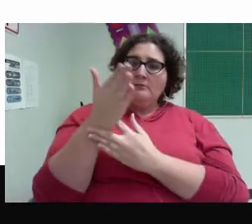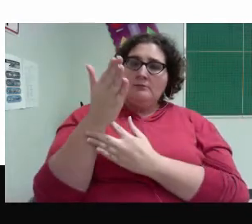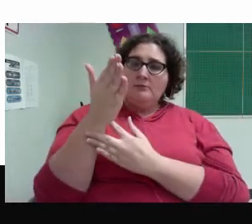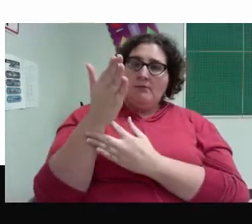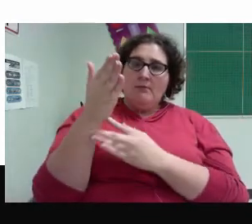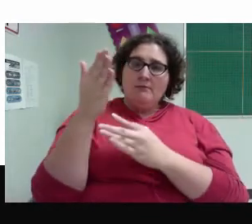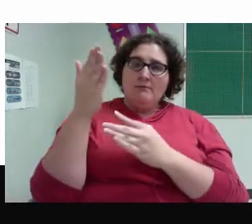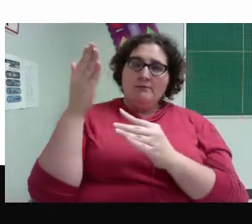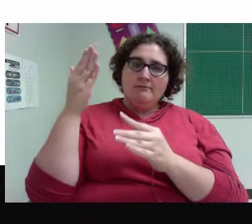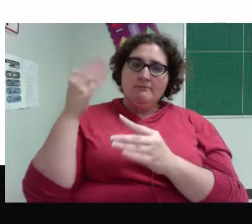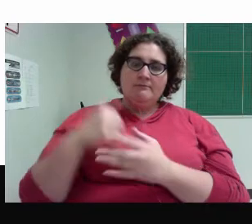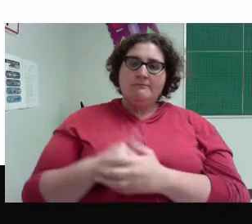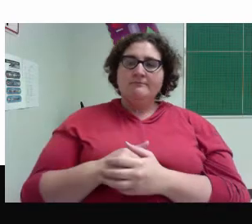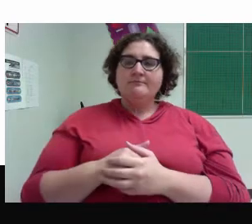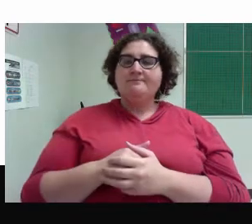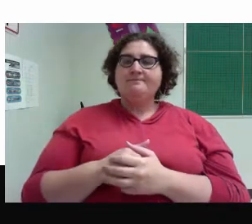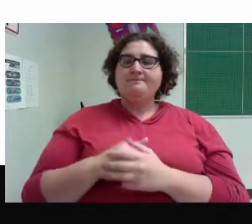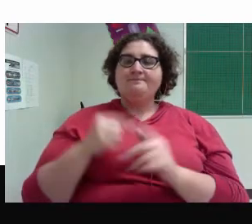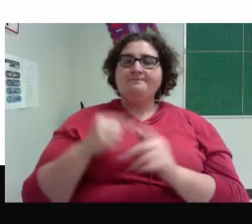through